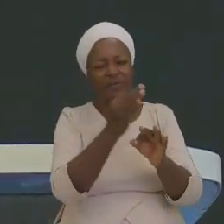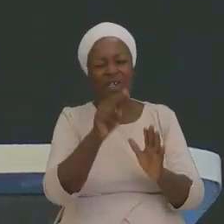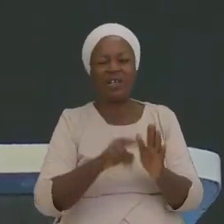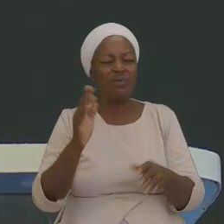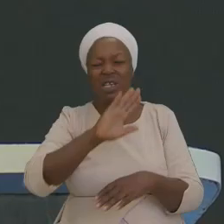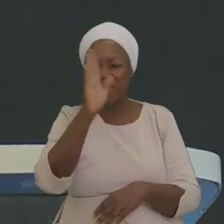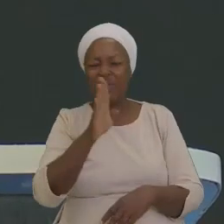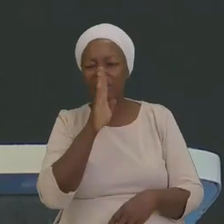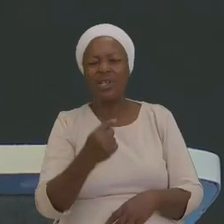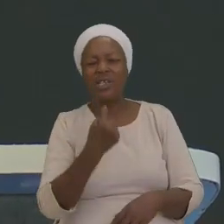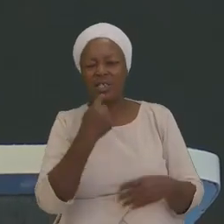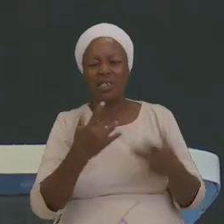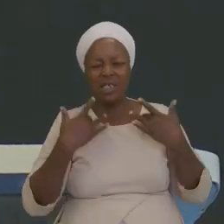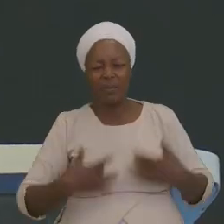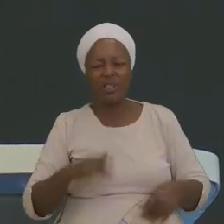be disappointed.